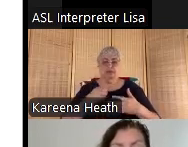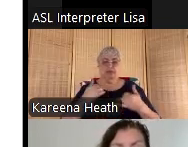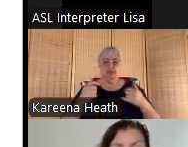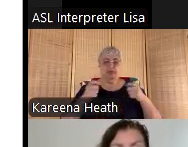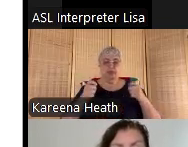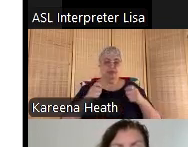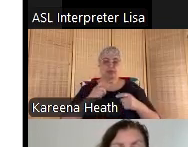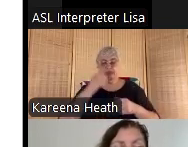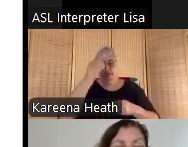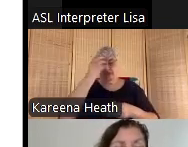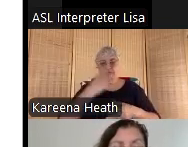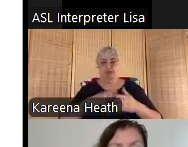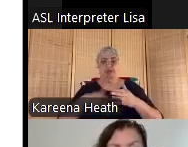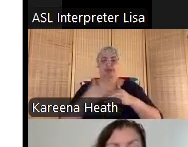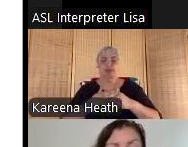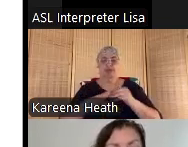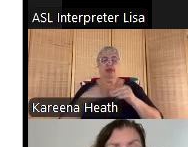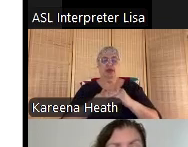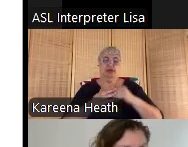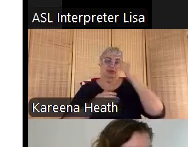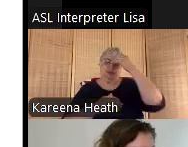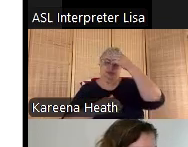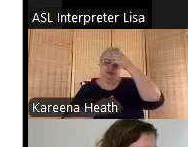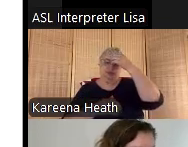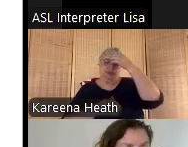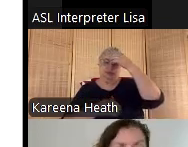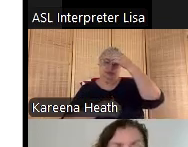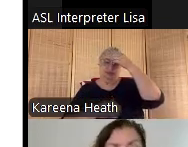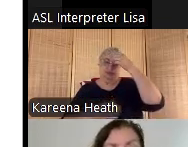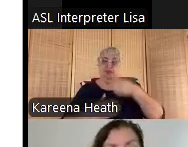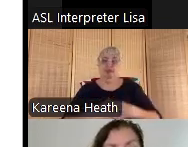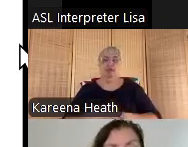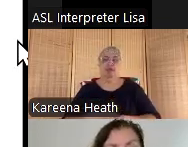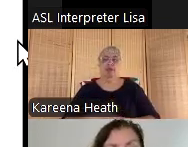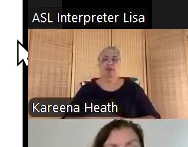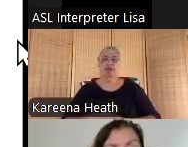control of it now, so just let me know Okay, when you need me I to will. go to the next slide. Thank you.